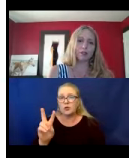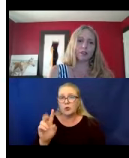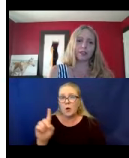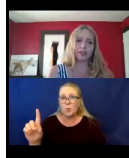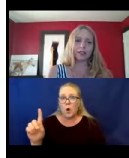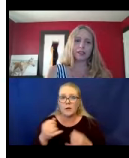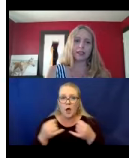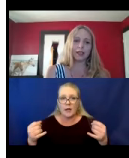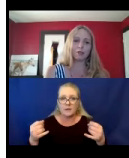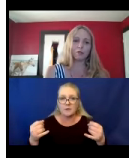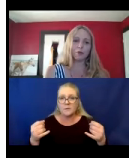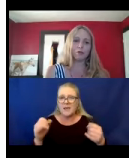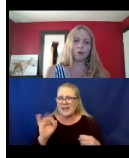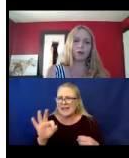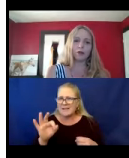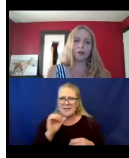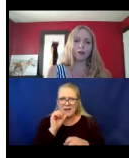some reason, it's